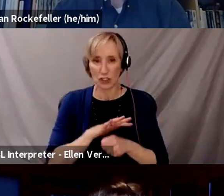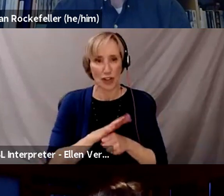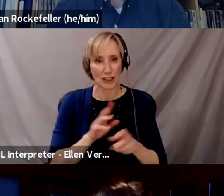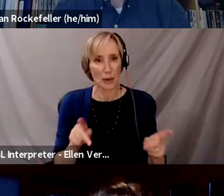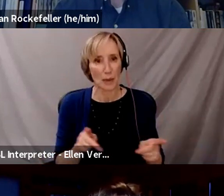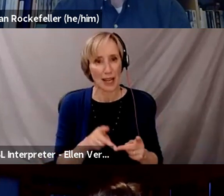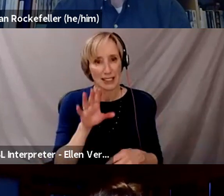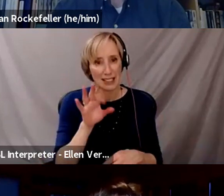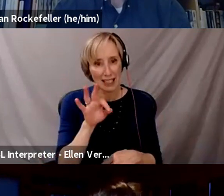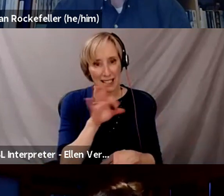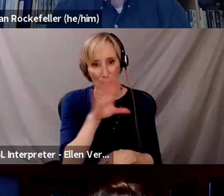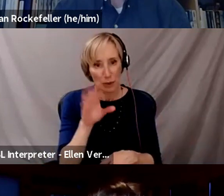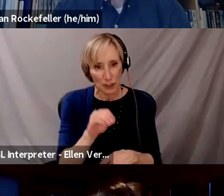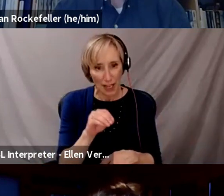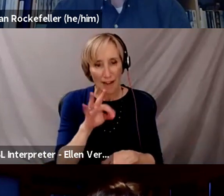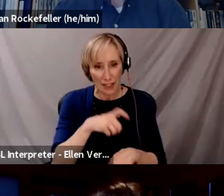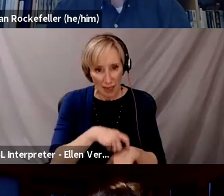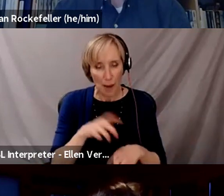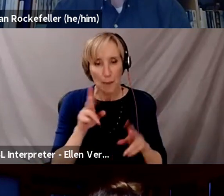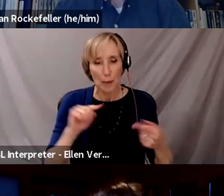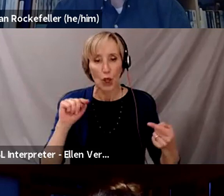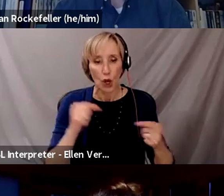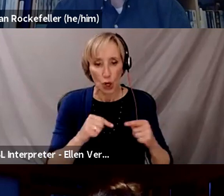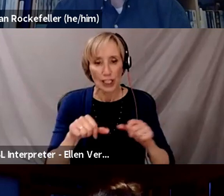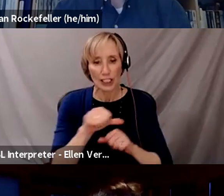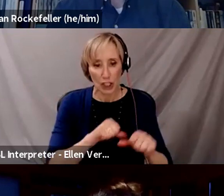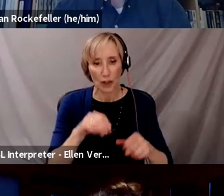time, people will do harm. So.